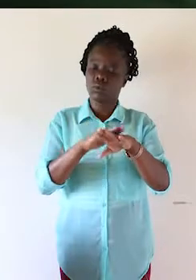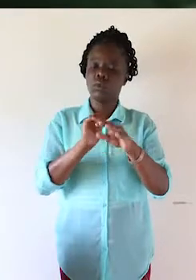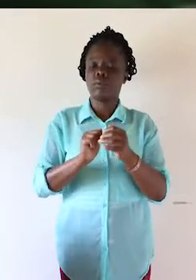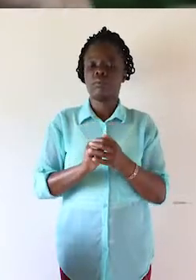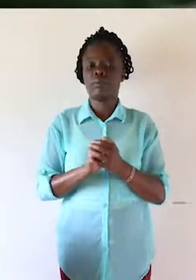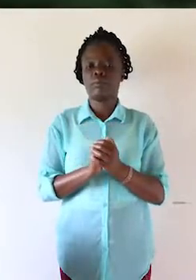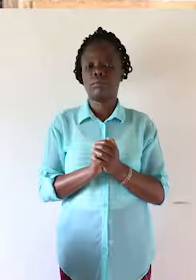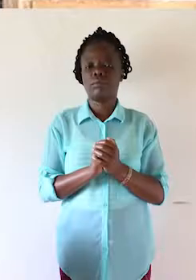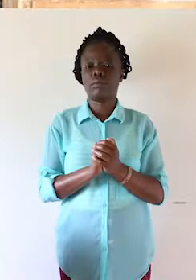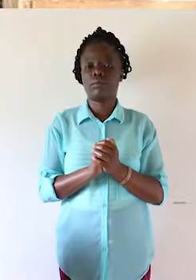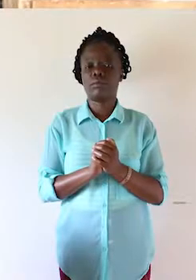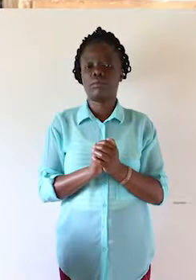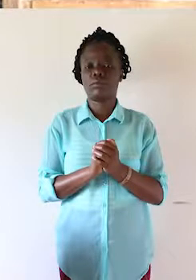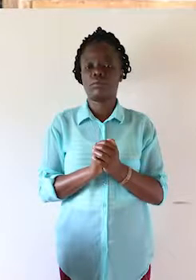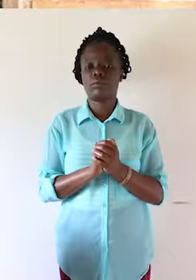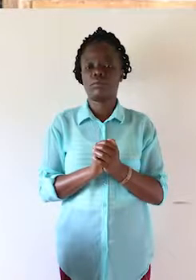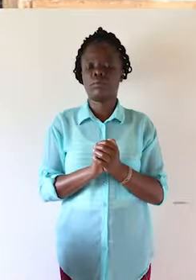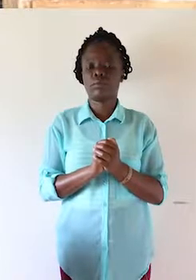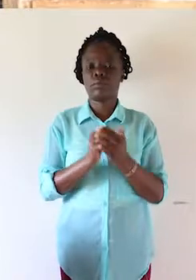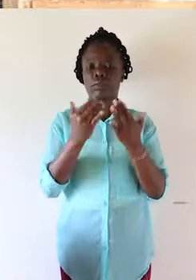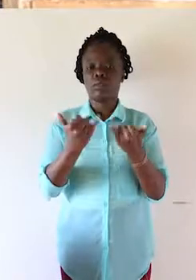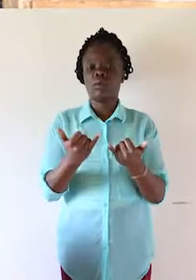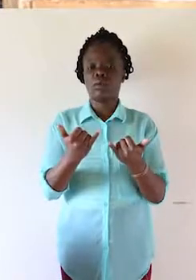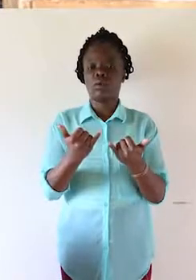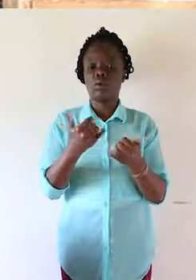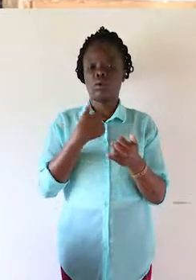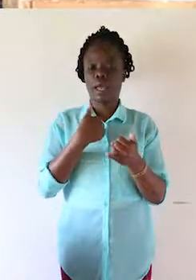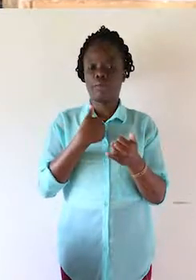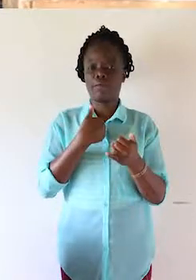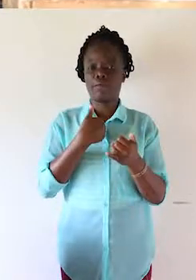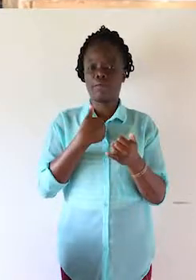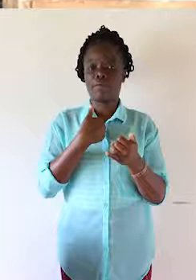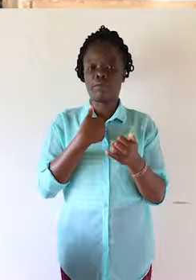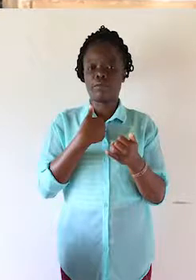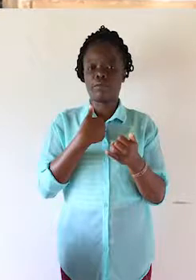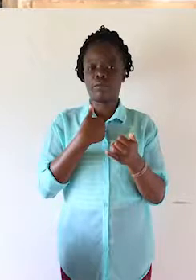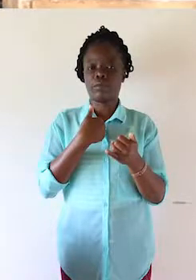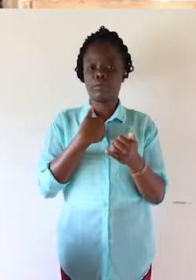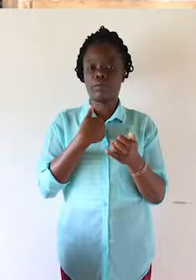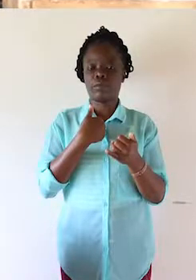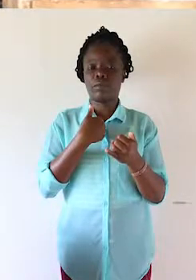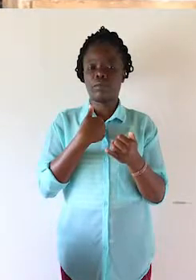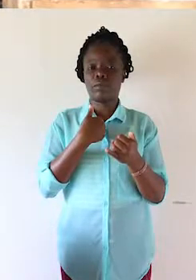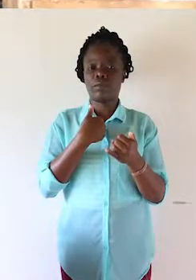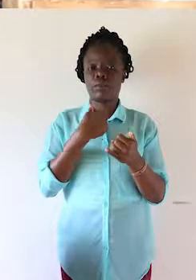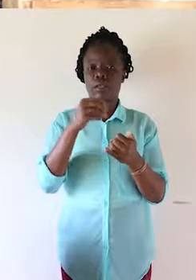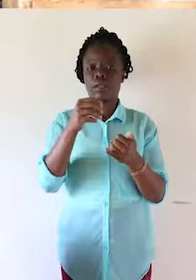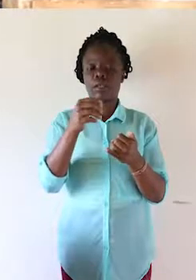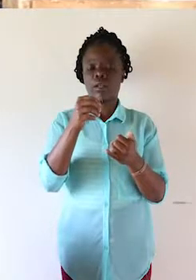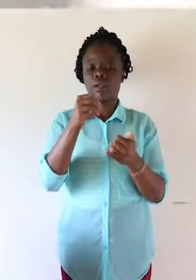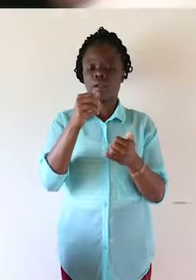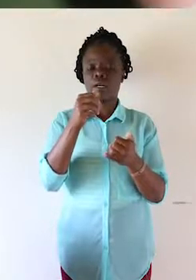That is good. That is so good. Now, we now have this one fitted